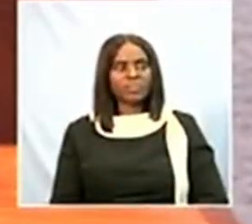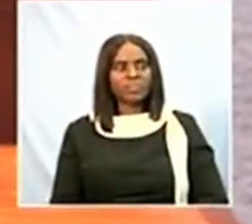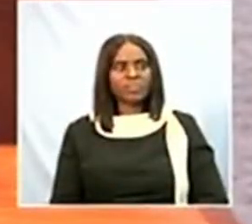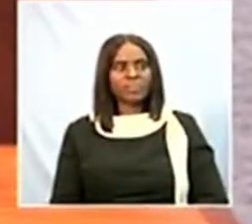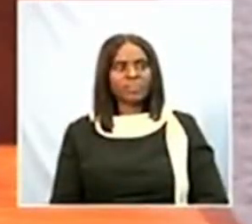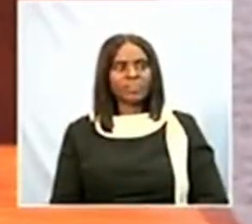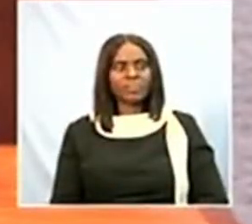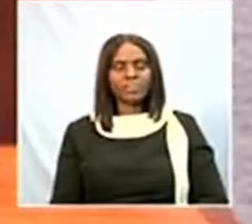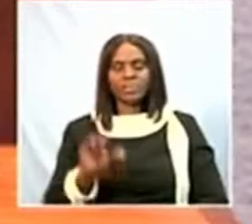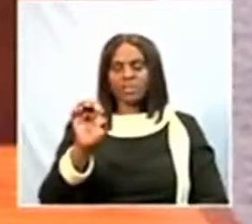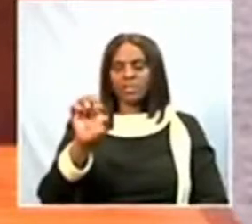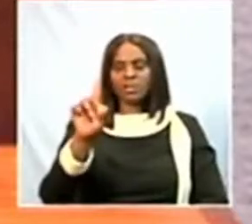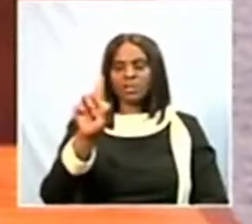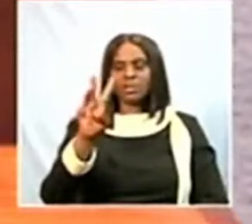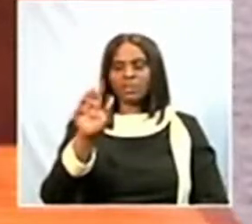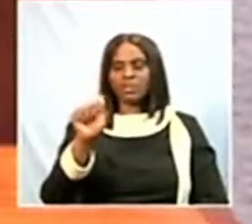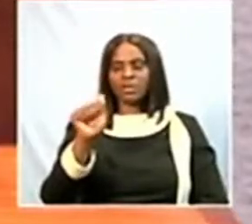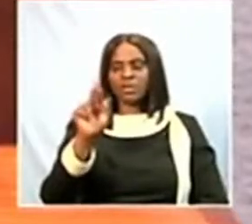Honorable Edward